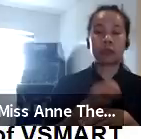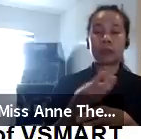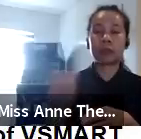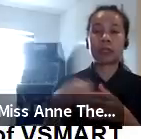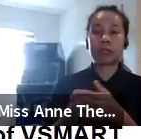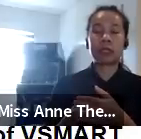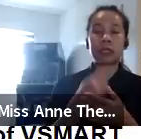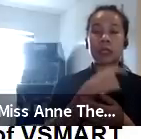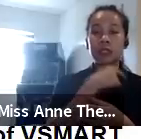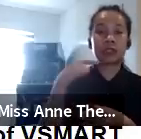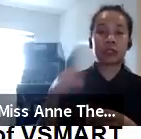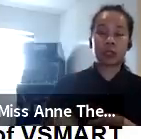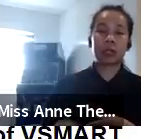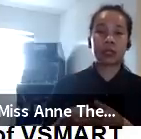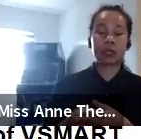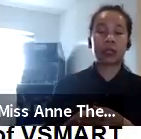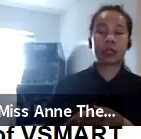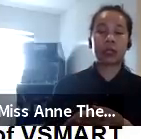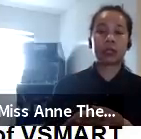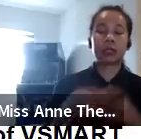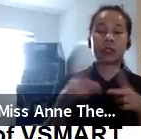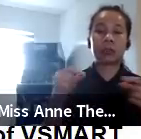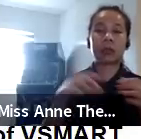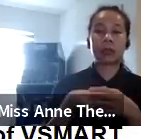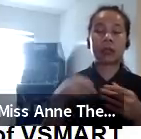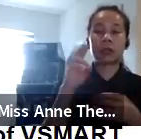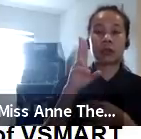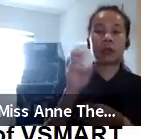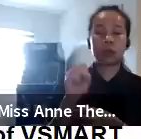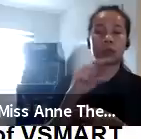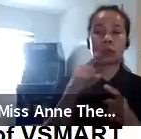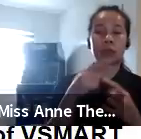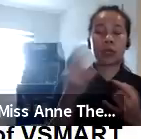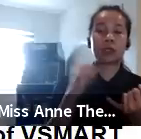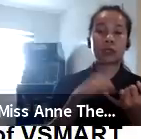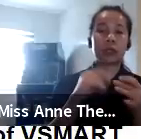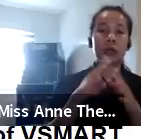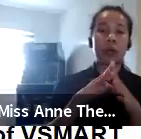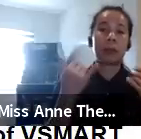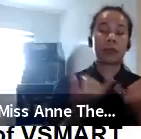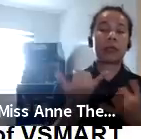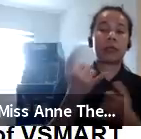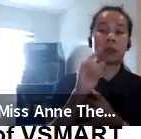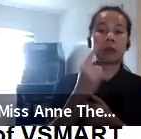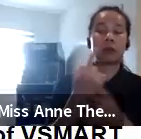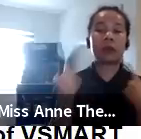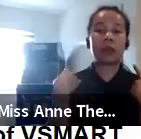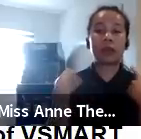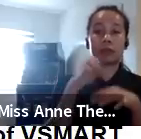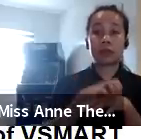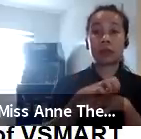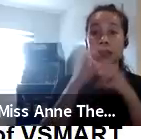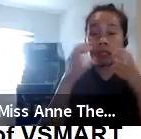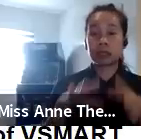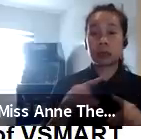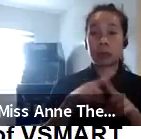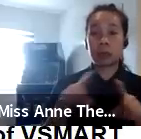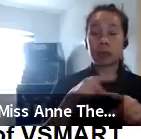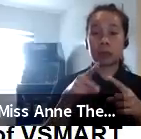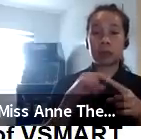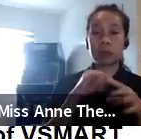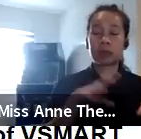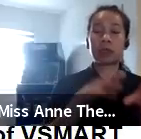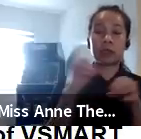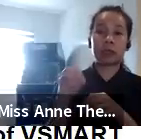in China, in Japan, and the US. When I joined the company, they only have 10 English teachers. But when I left the